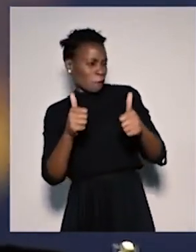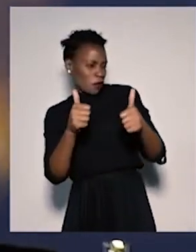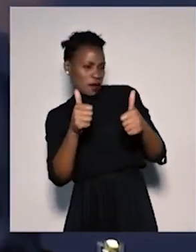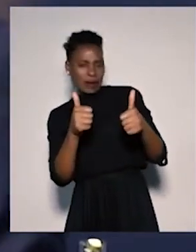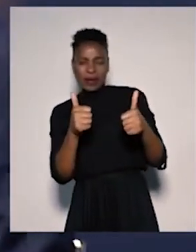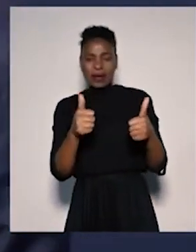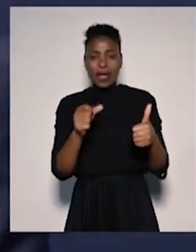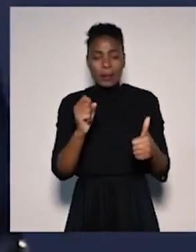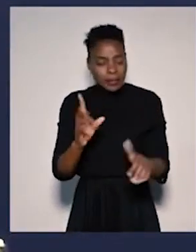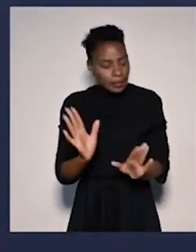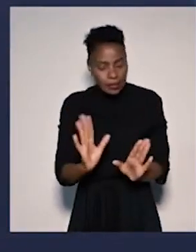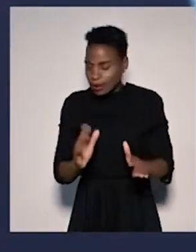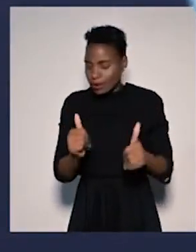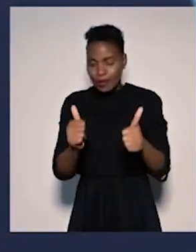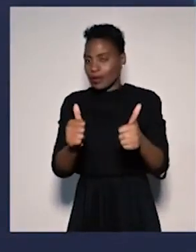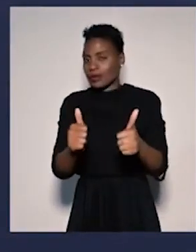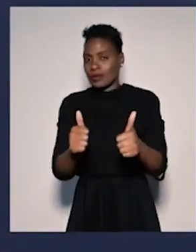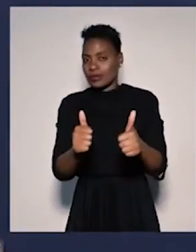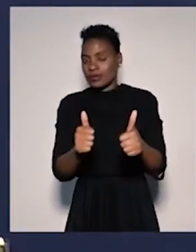but you know it's not.